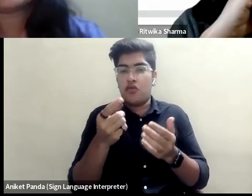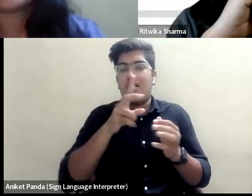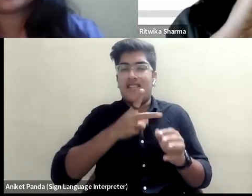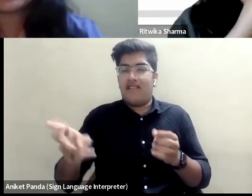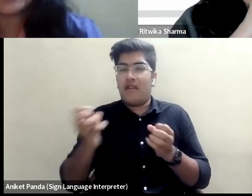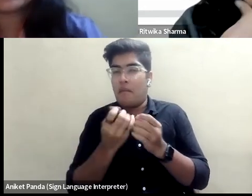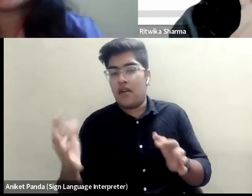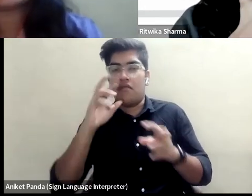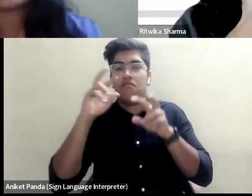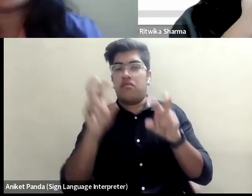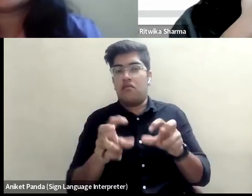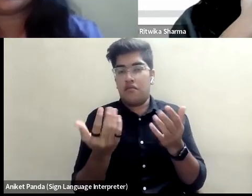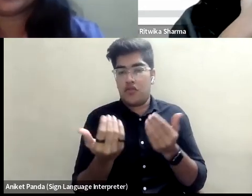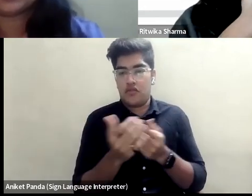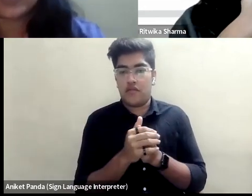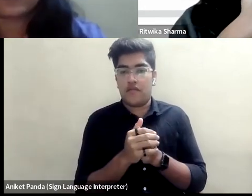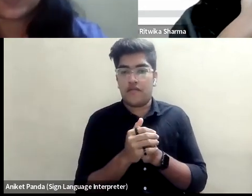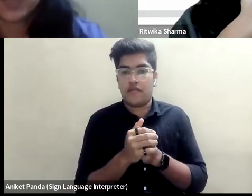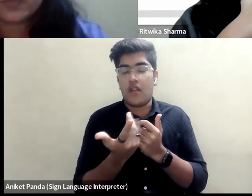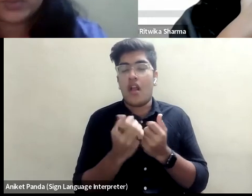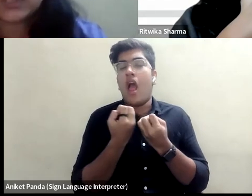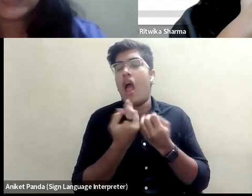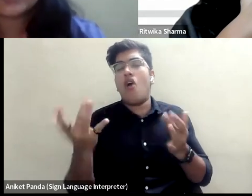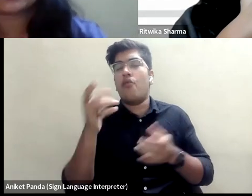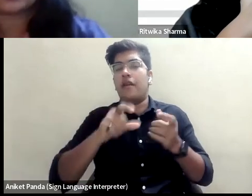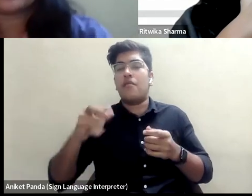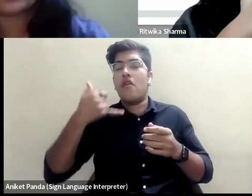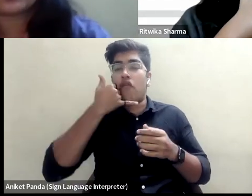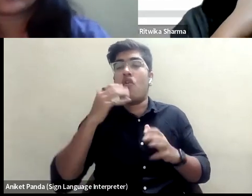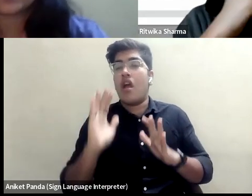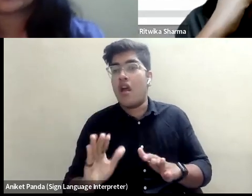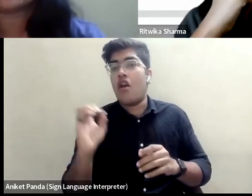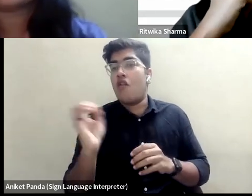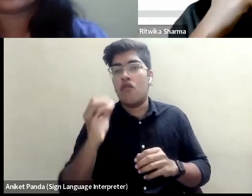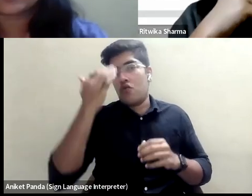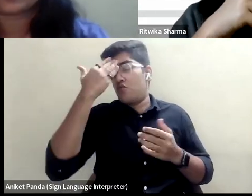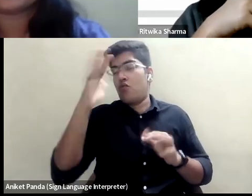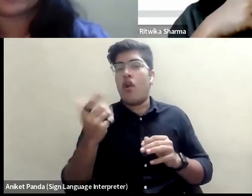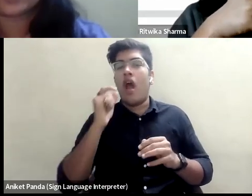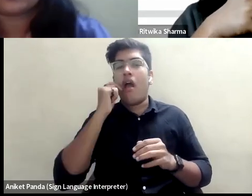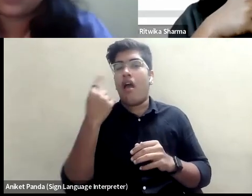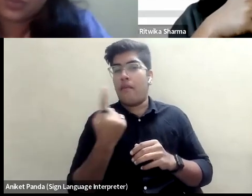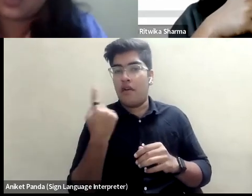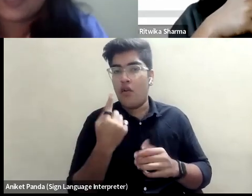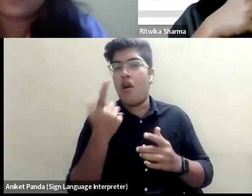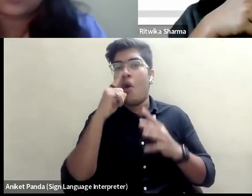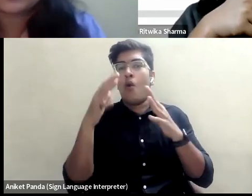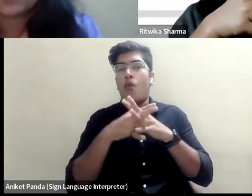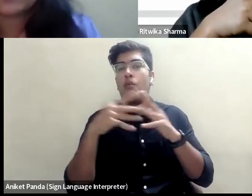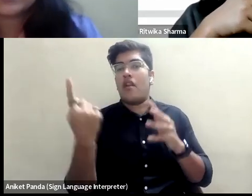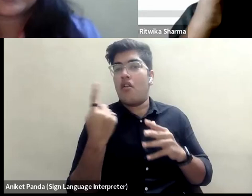at is how many people do have smartphones. Is it all the men who have smartphones, or is it all the women also who